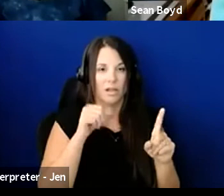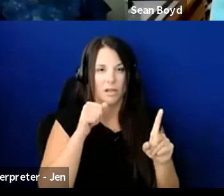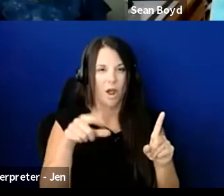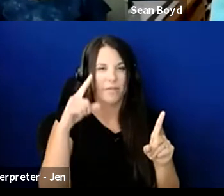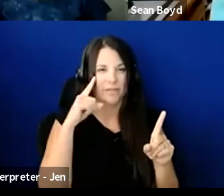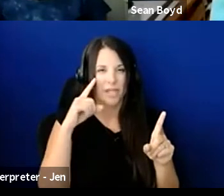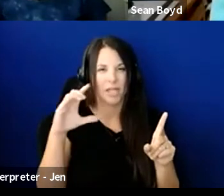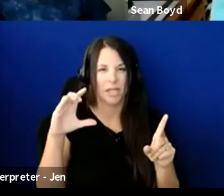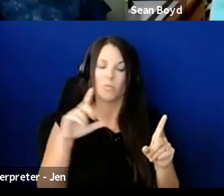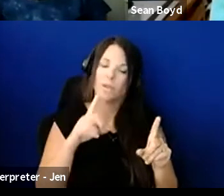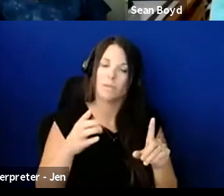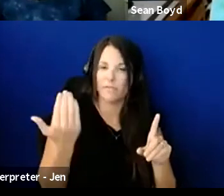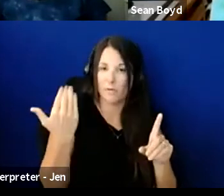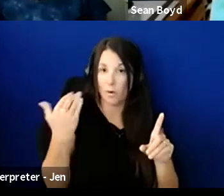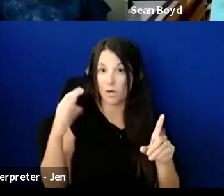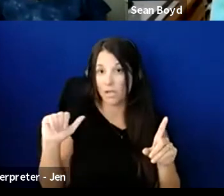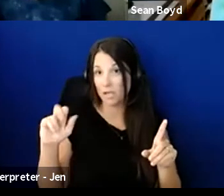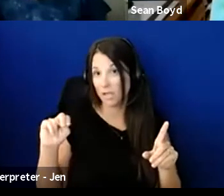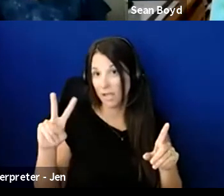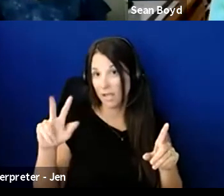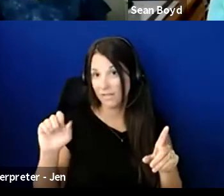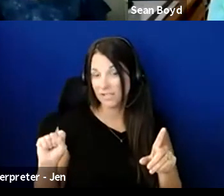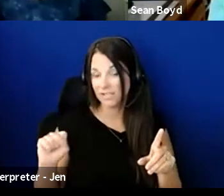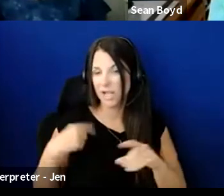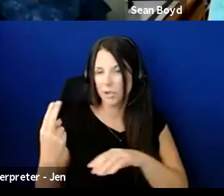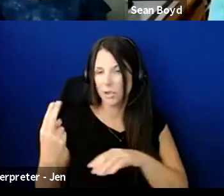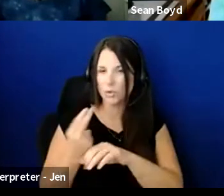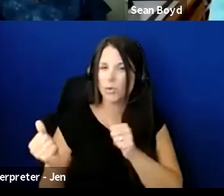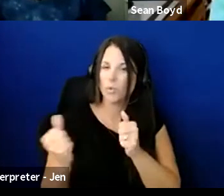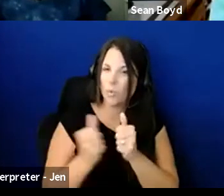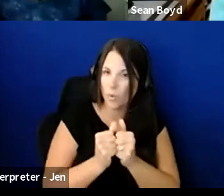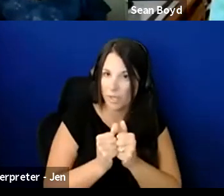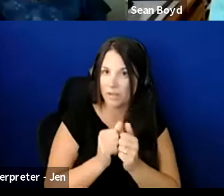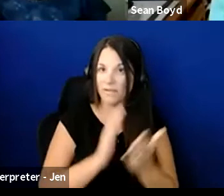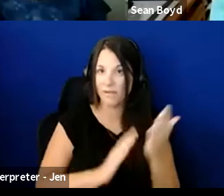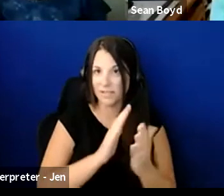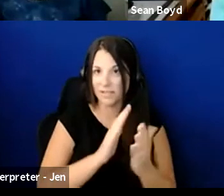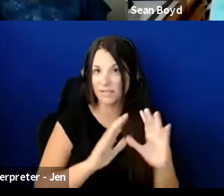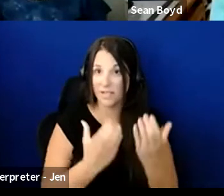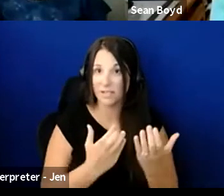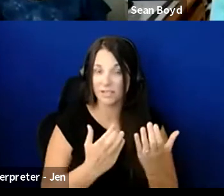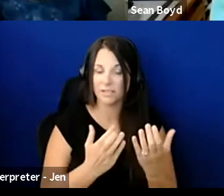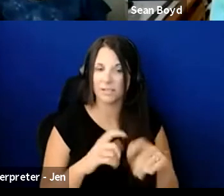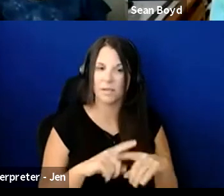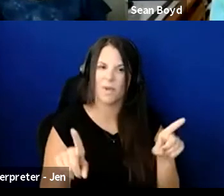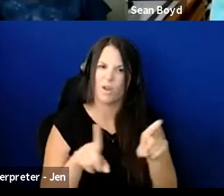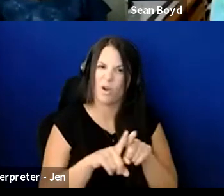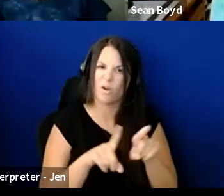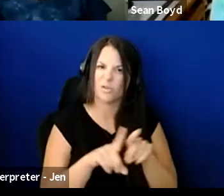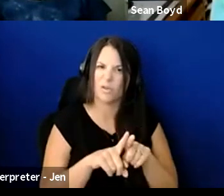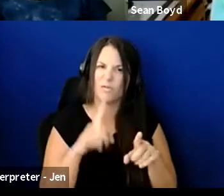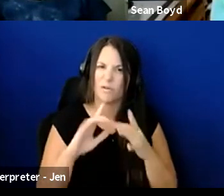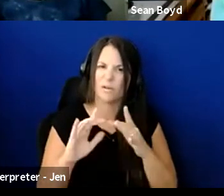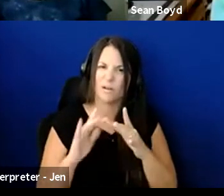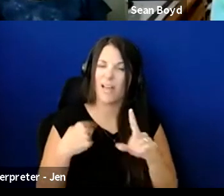because mostly I used it with my face-to-face classes, but even with the online classes I taught, viewing it from kind of a storage rack